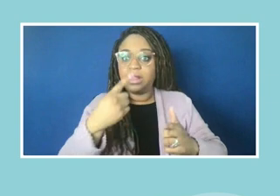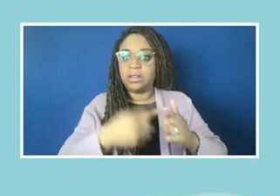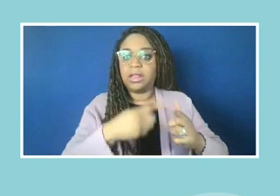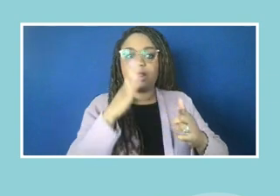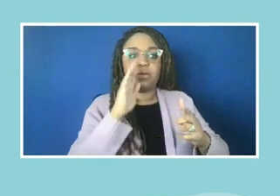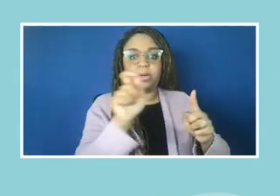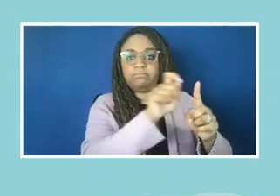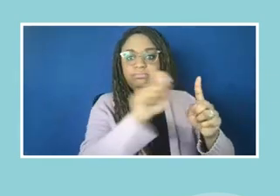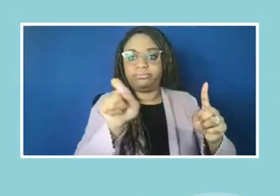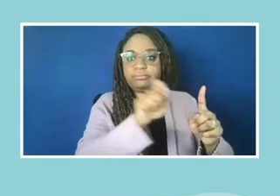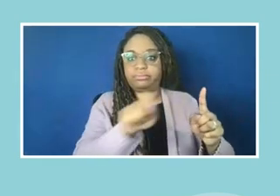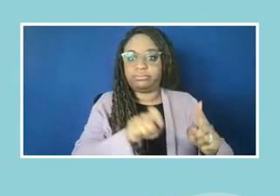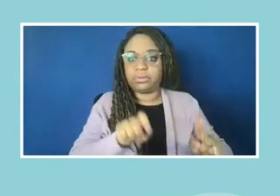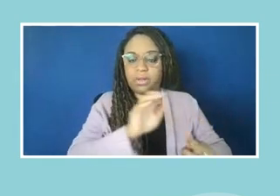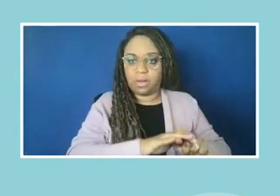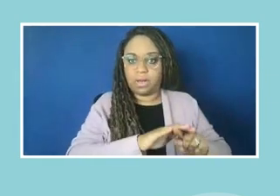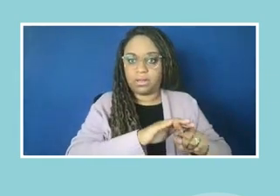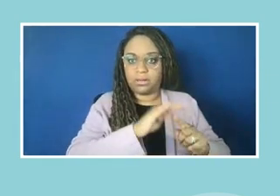responsible.